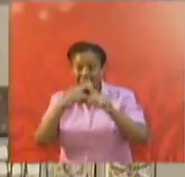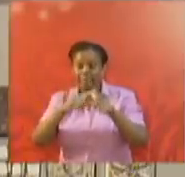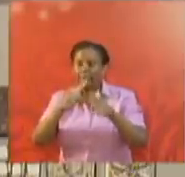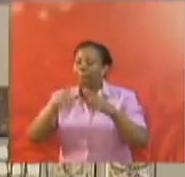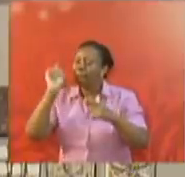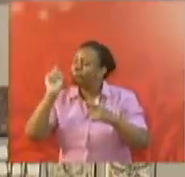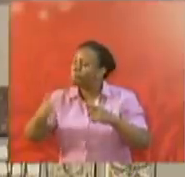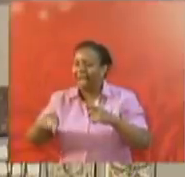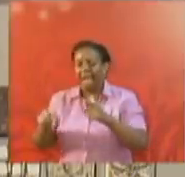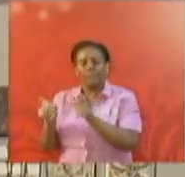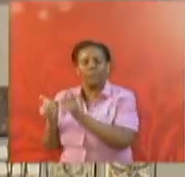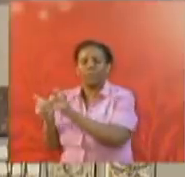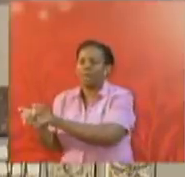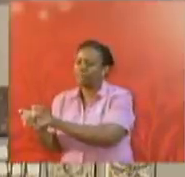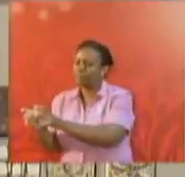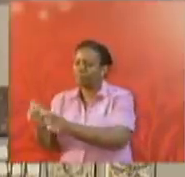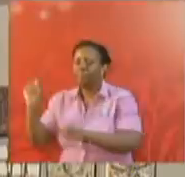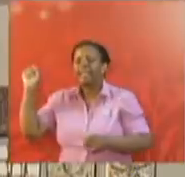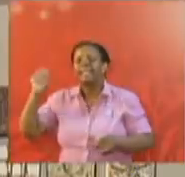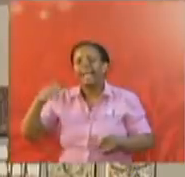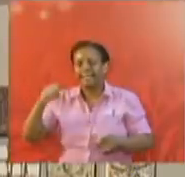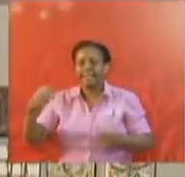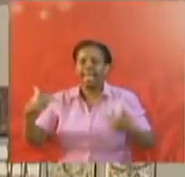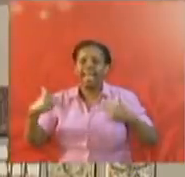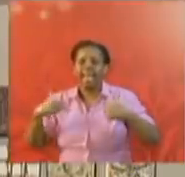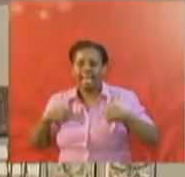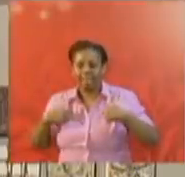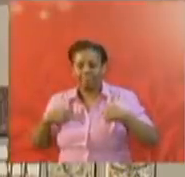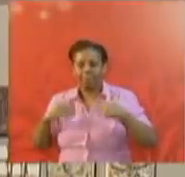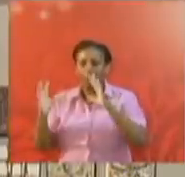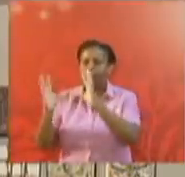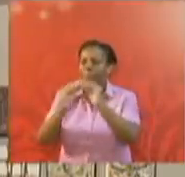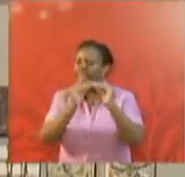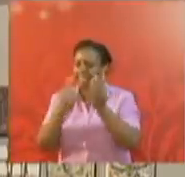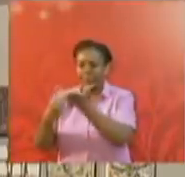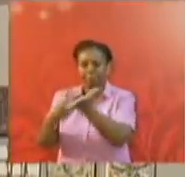have had interactions with bodies like TNTech and